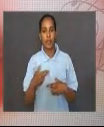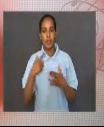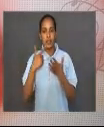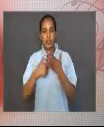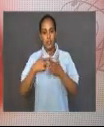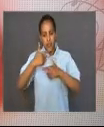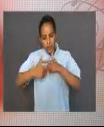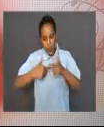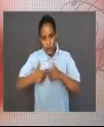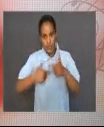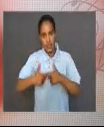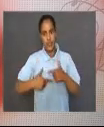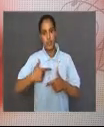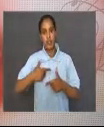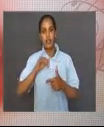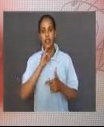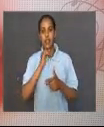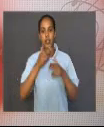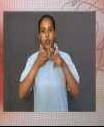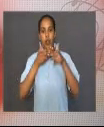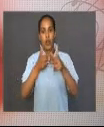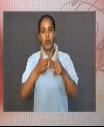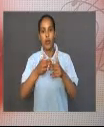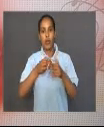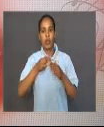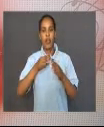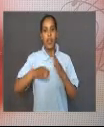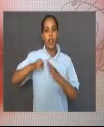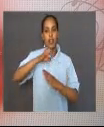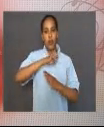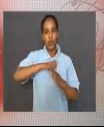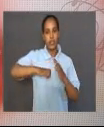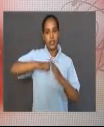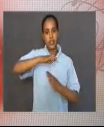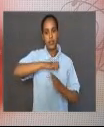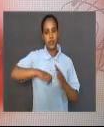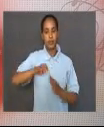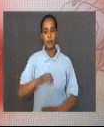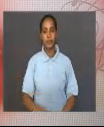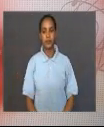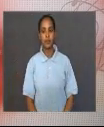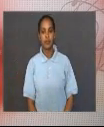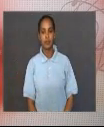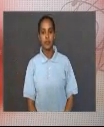This process is called electrolysis.